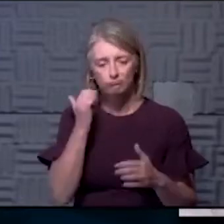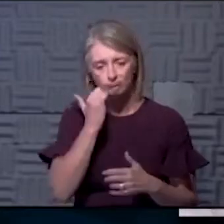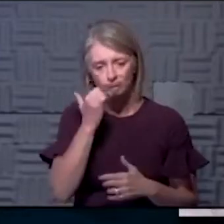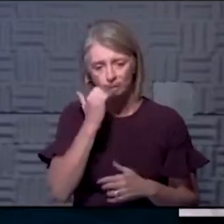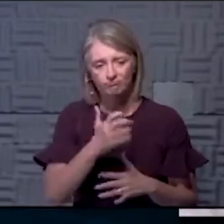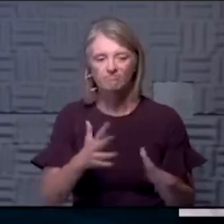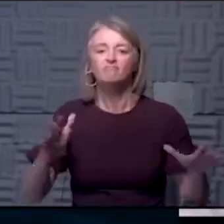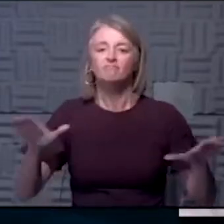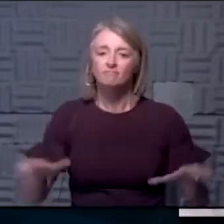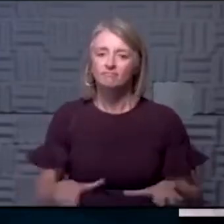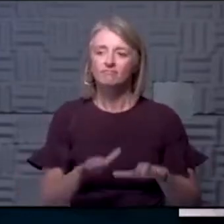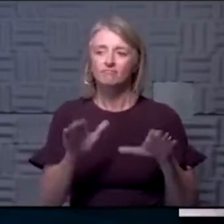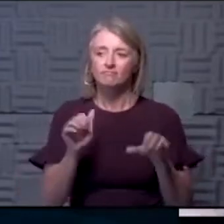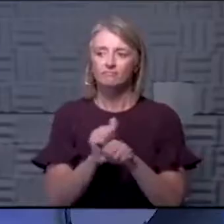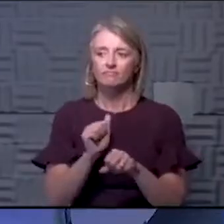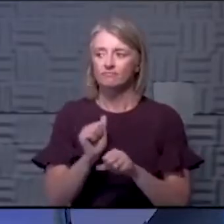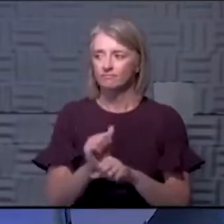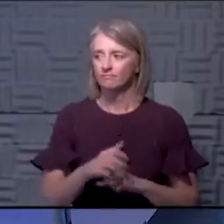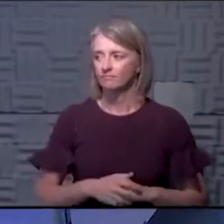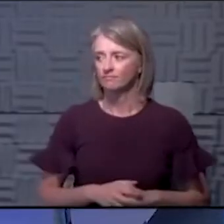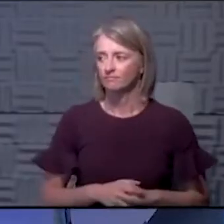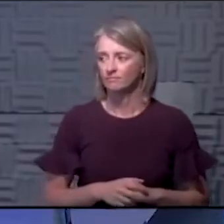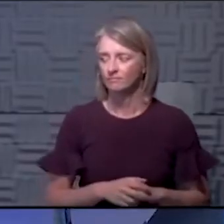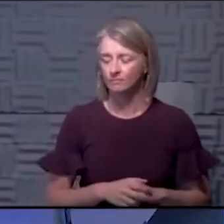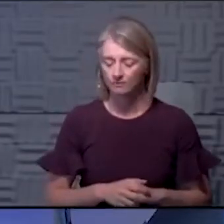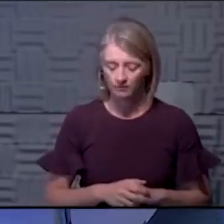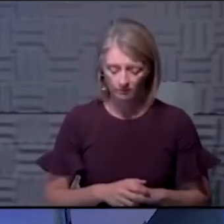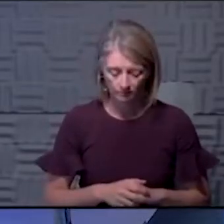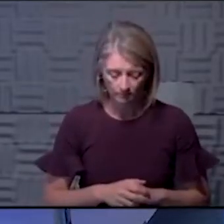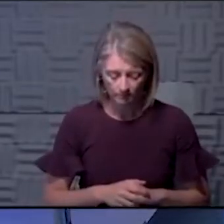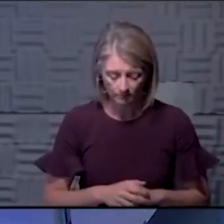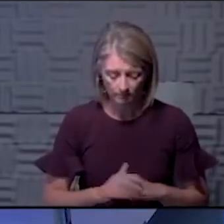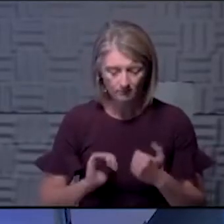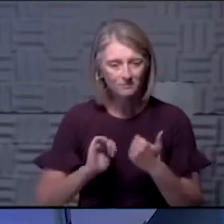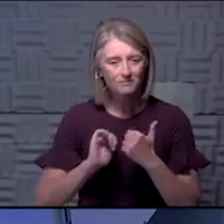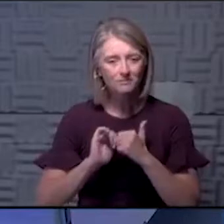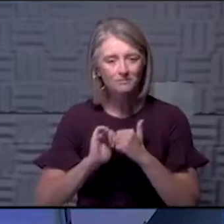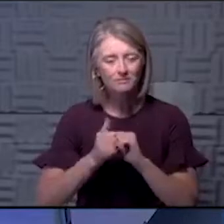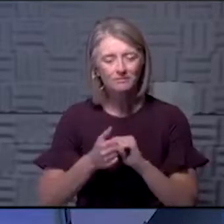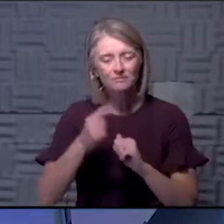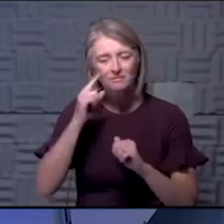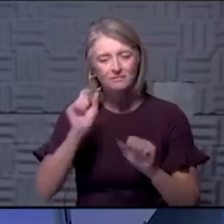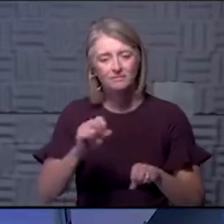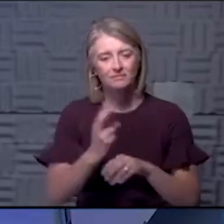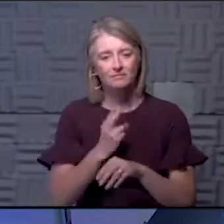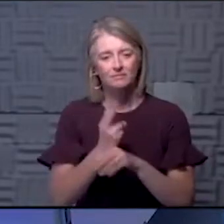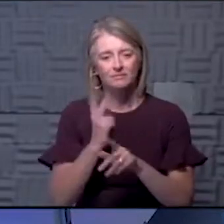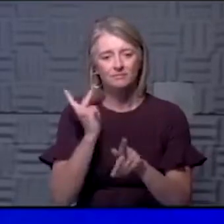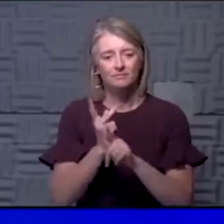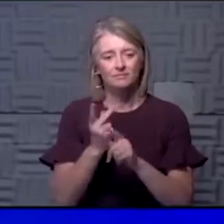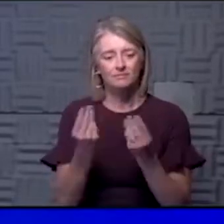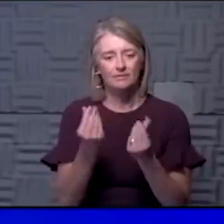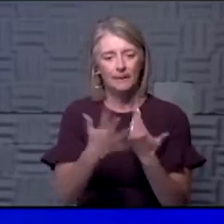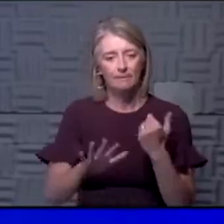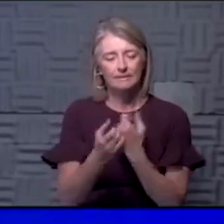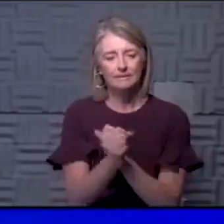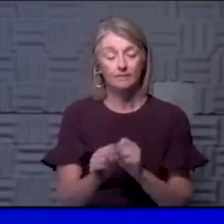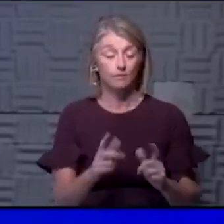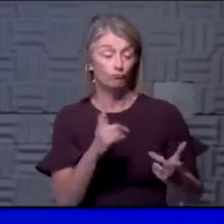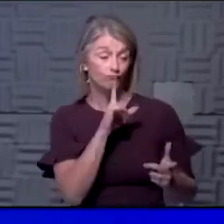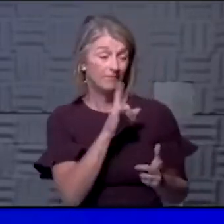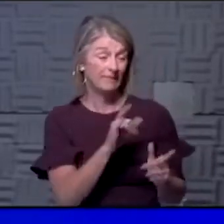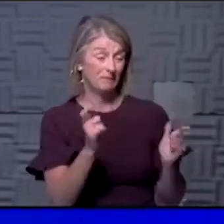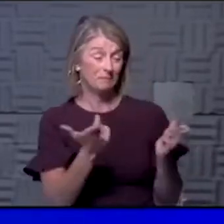lot of work there, Dana. Tell us a little bit, Dana, how do you think all this can be used to help keep the campus safe, Hawk? Yeah, I think the biggest thing is that